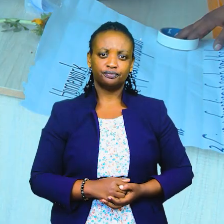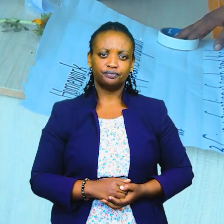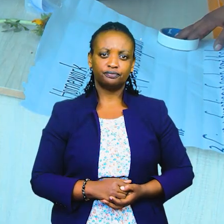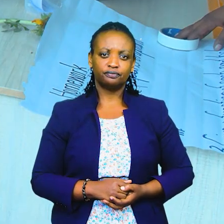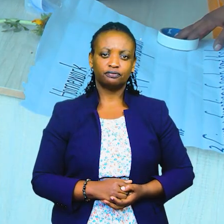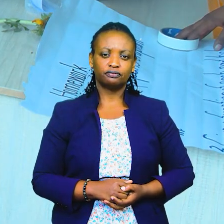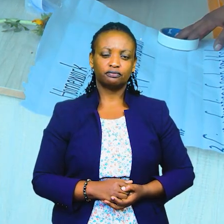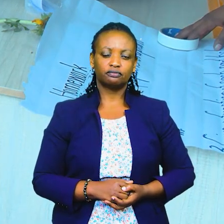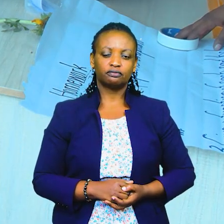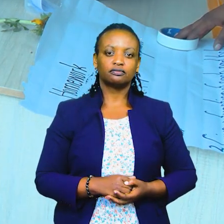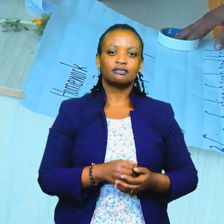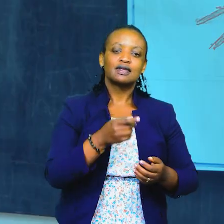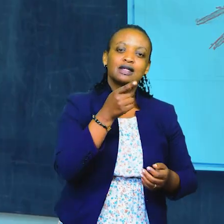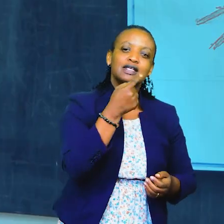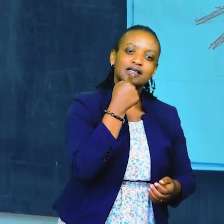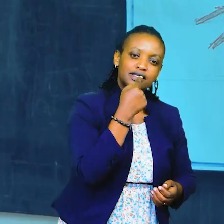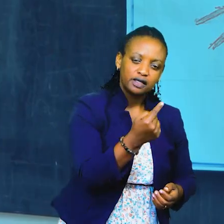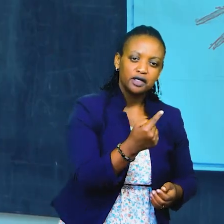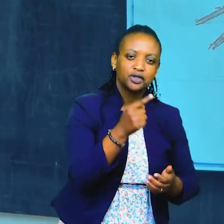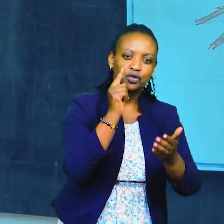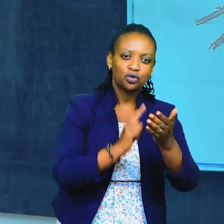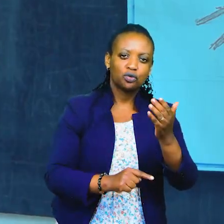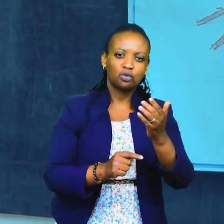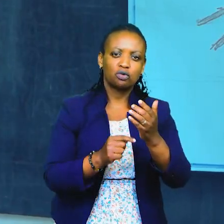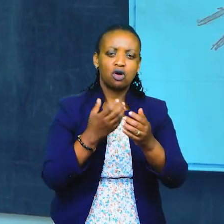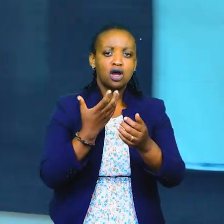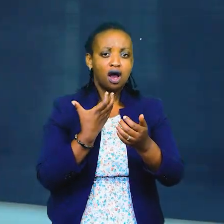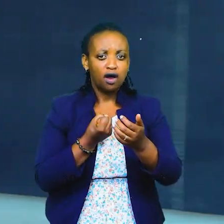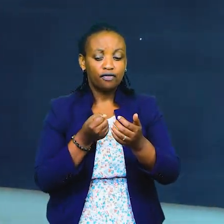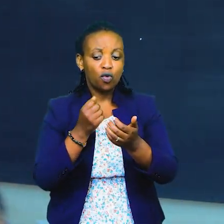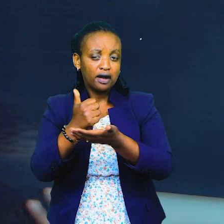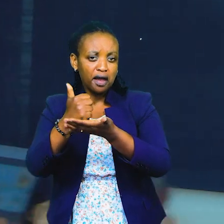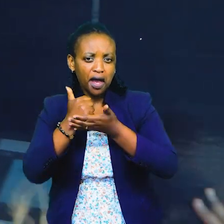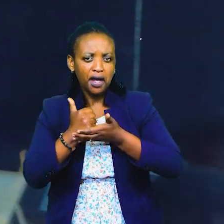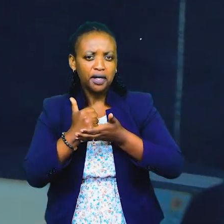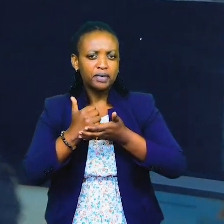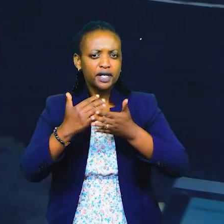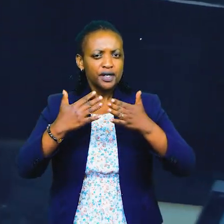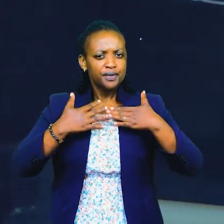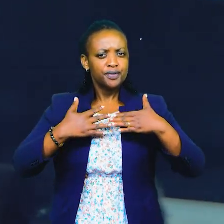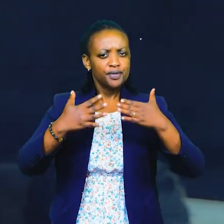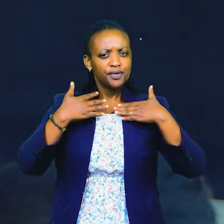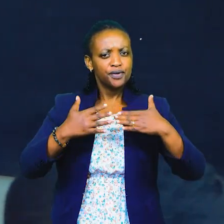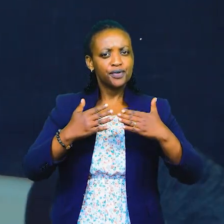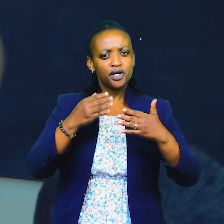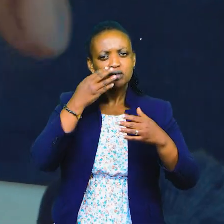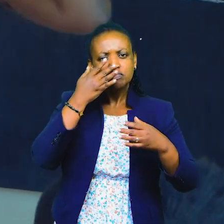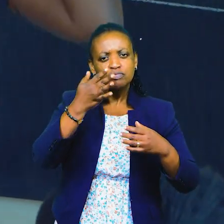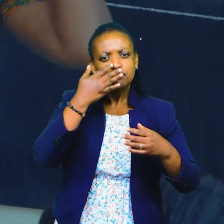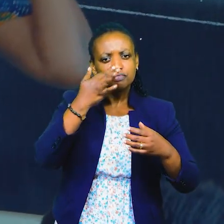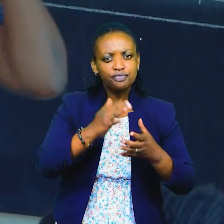2? He has said that plants are good because they help us in